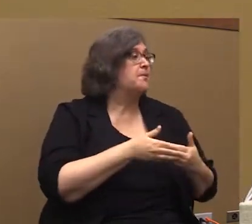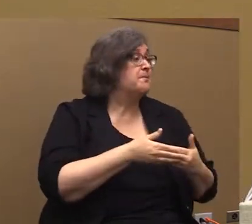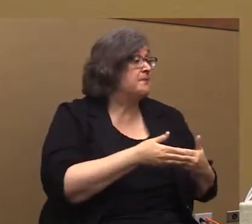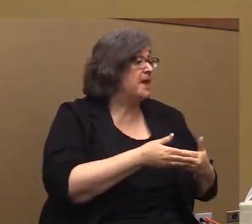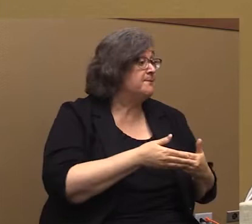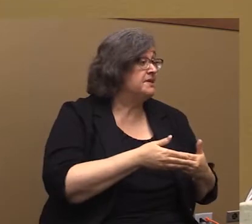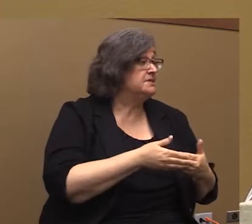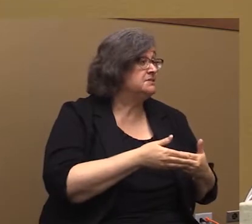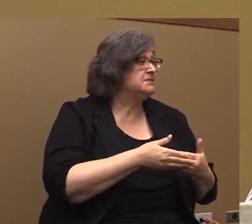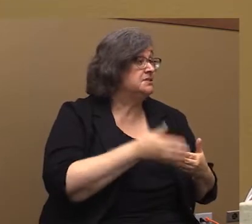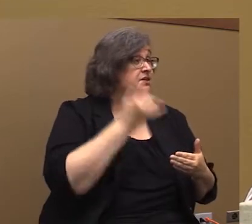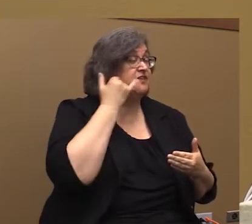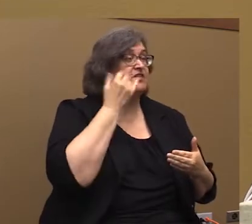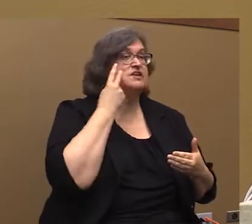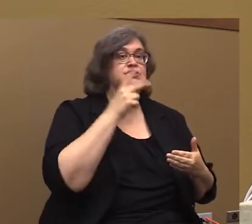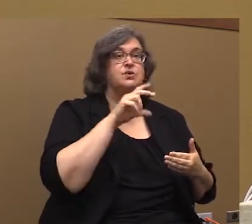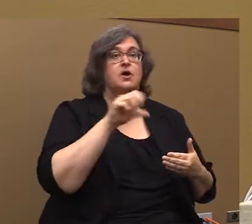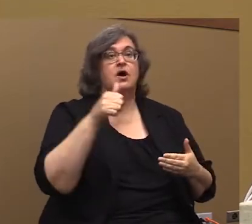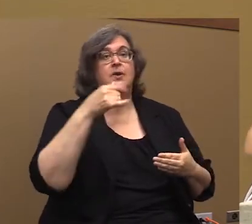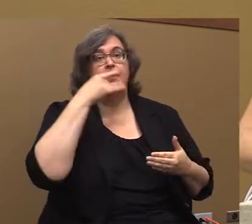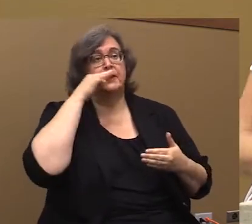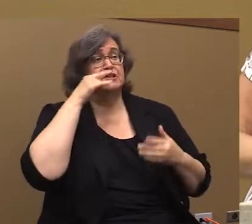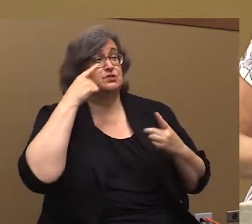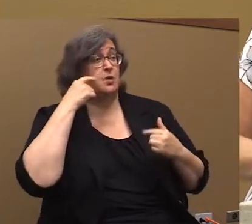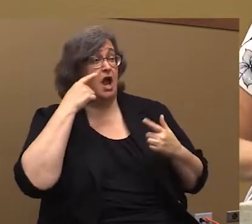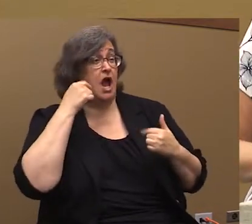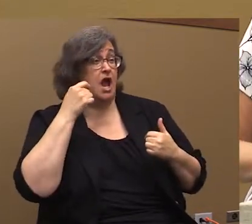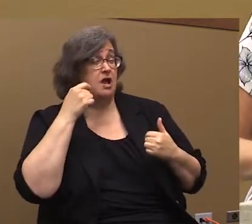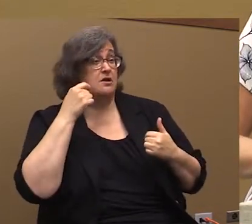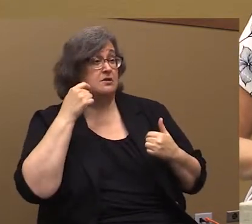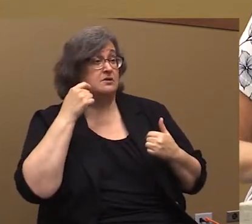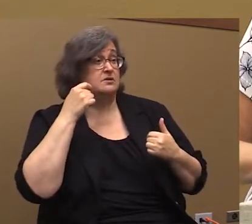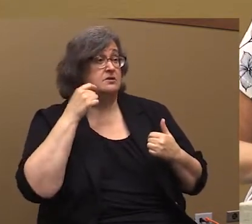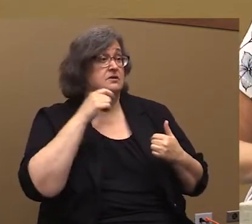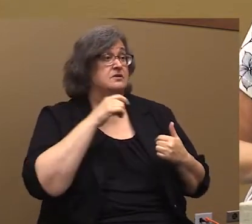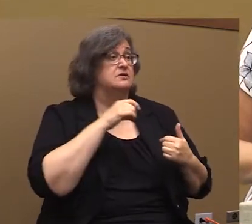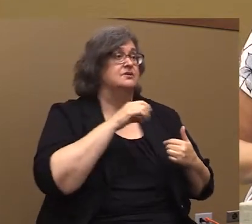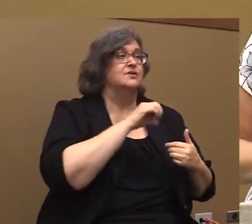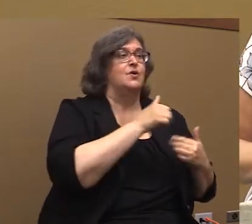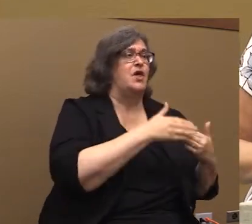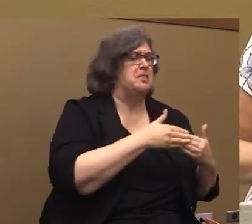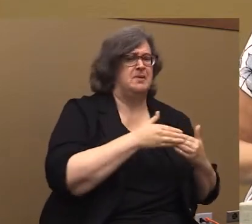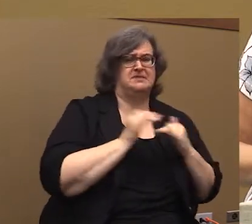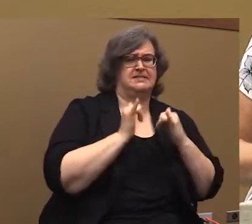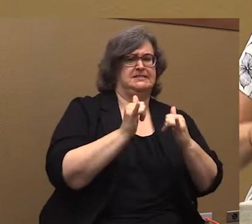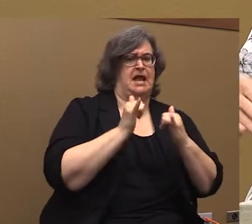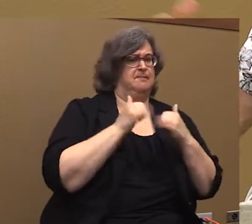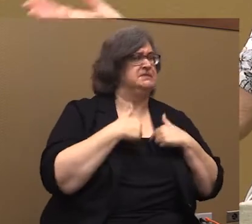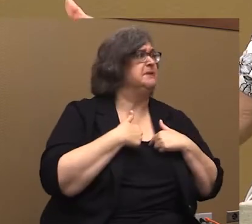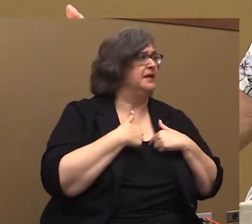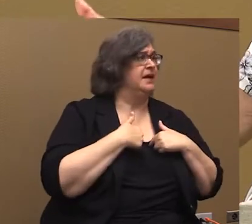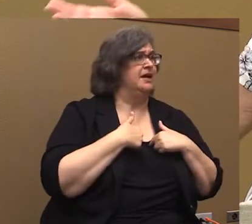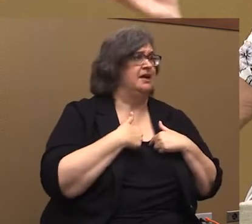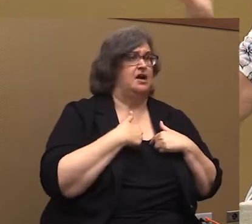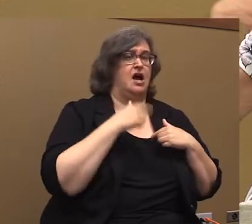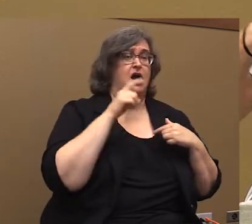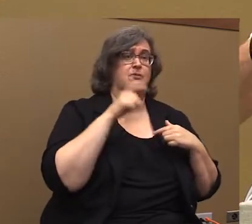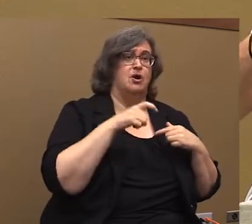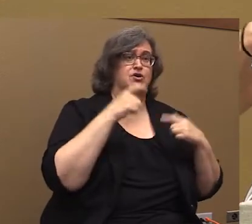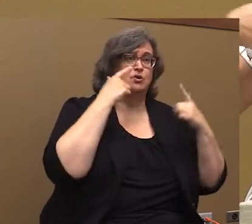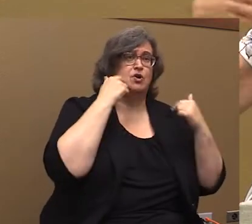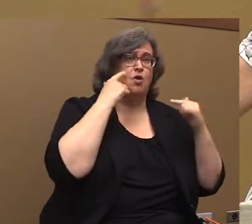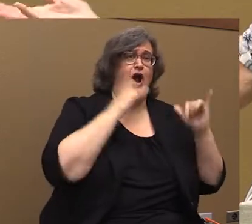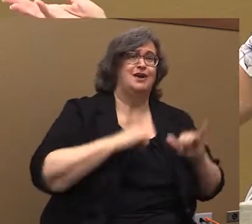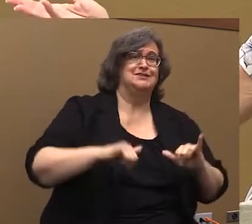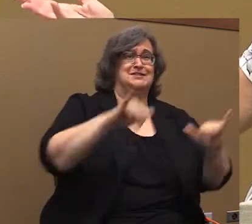it. Little babies, if they see other kids cry, well, other babies are the same